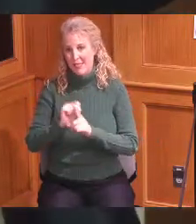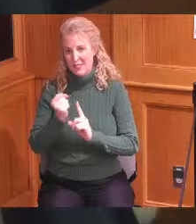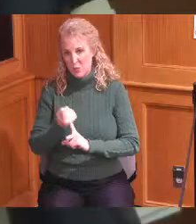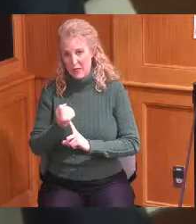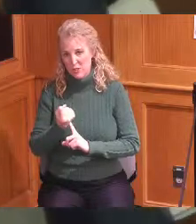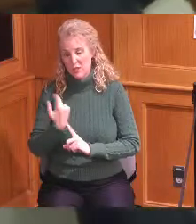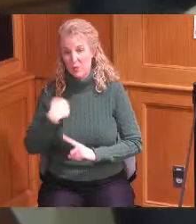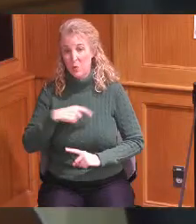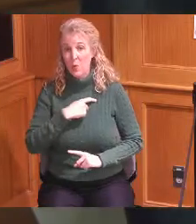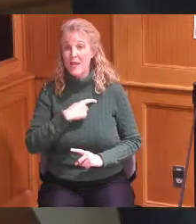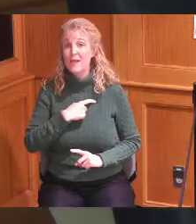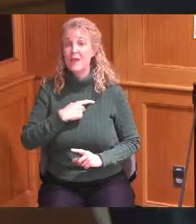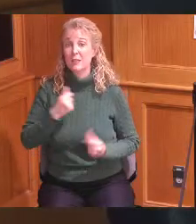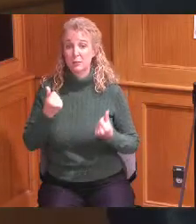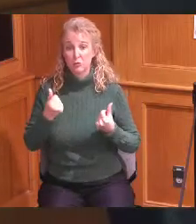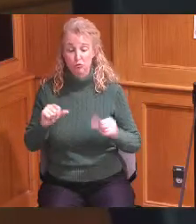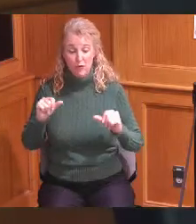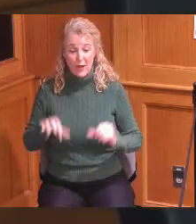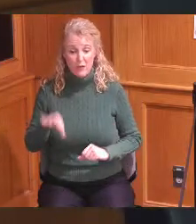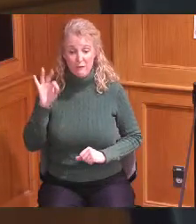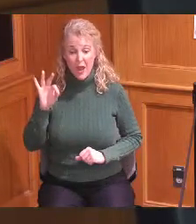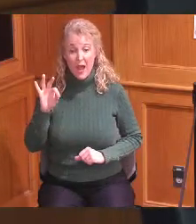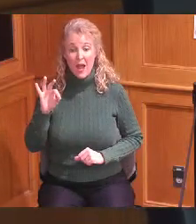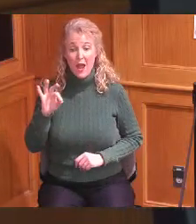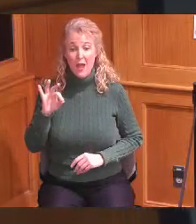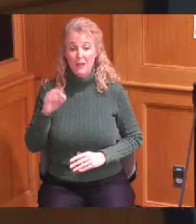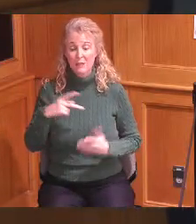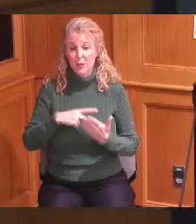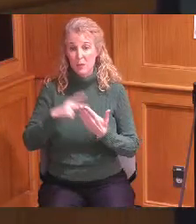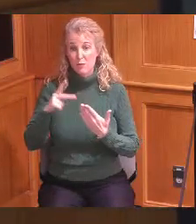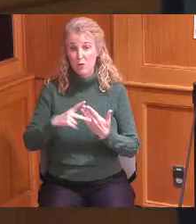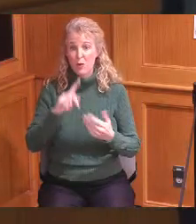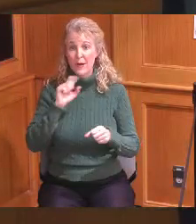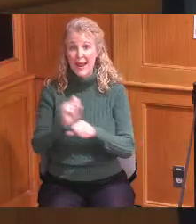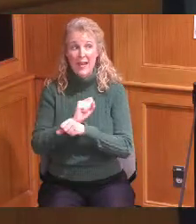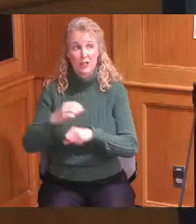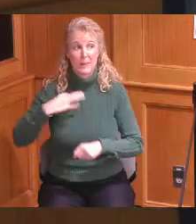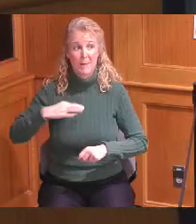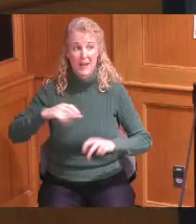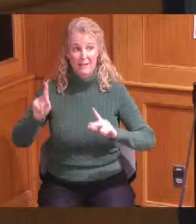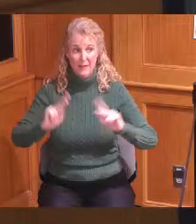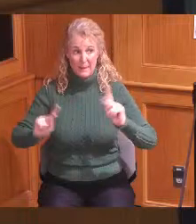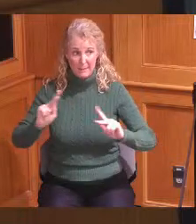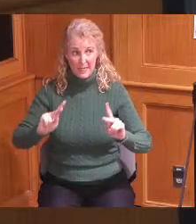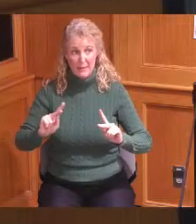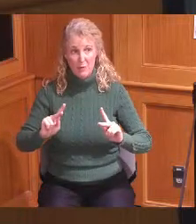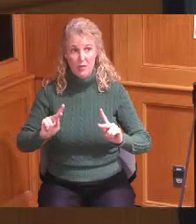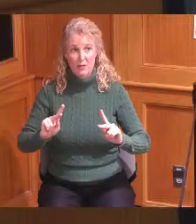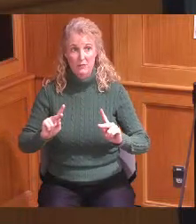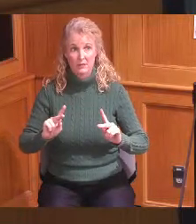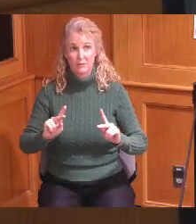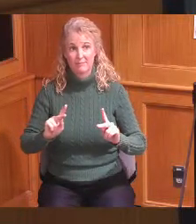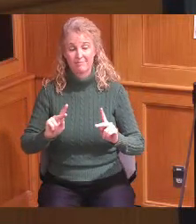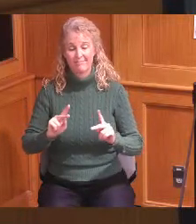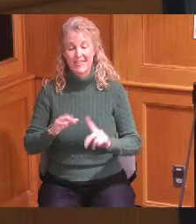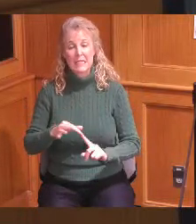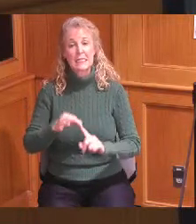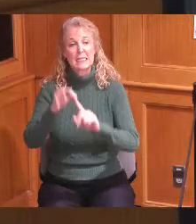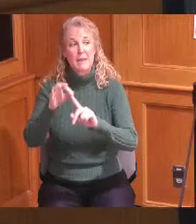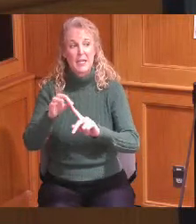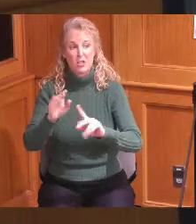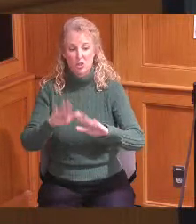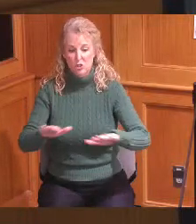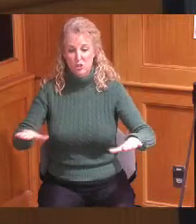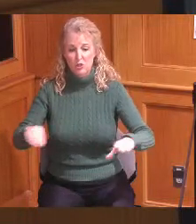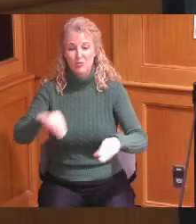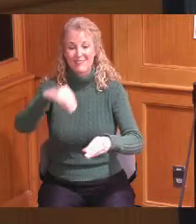for things that would be to the benefit of kids in this community, particularly those in care, that we could